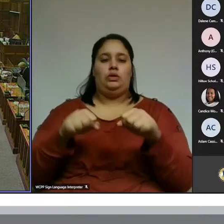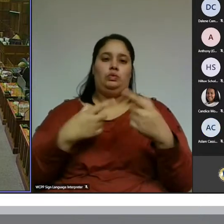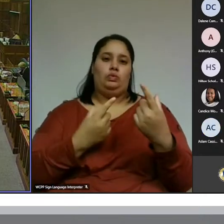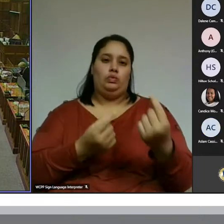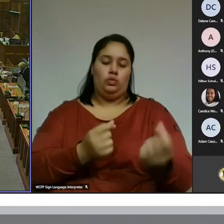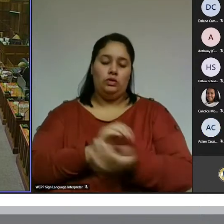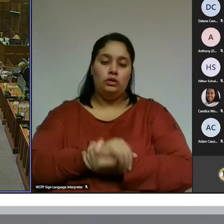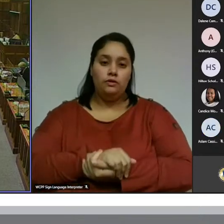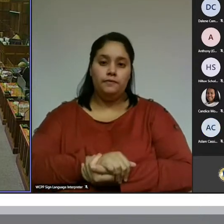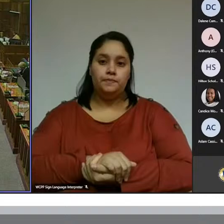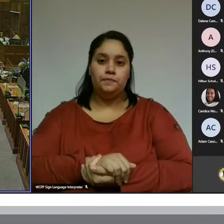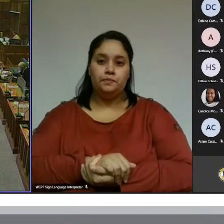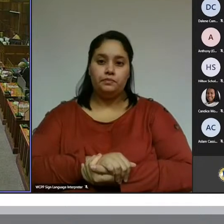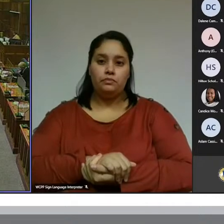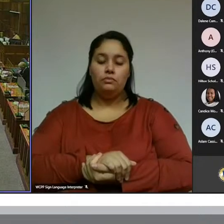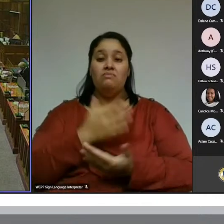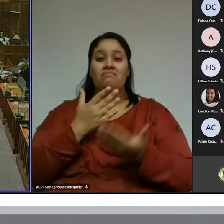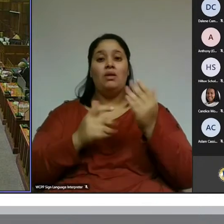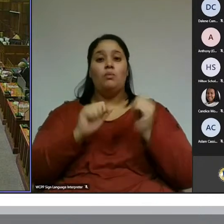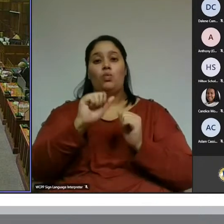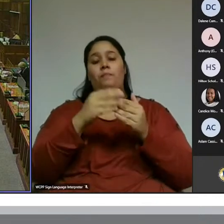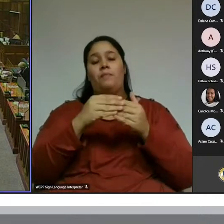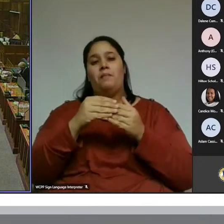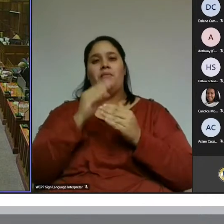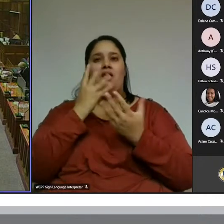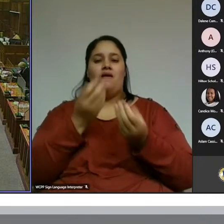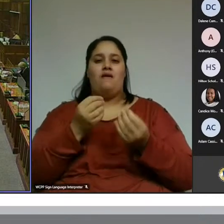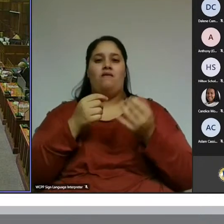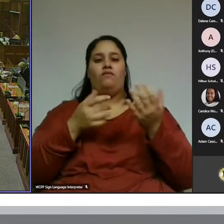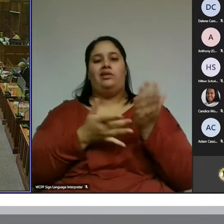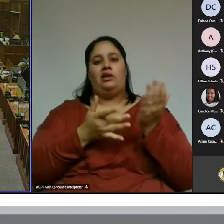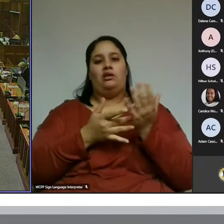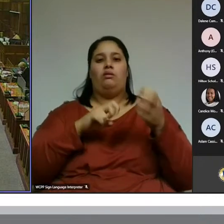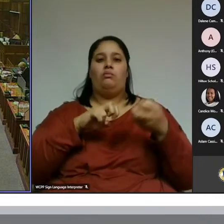assistance to members who may experience technical